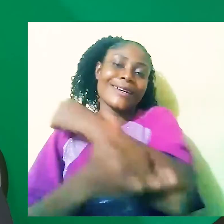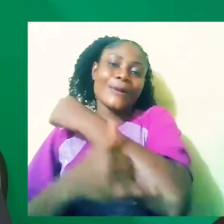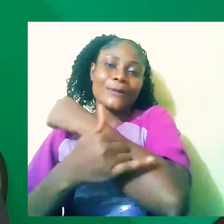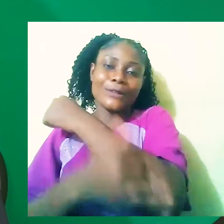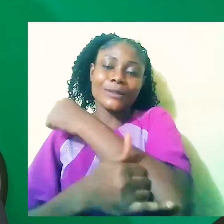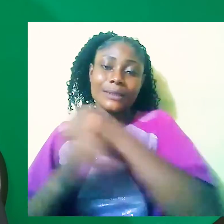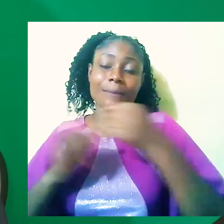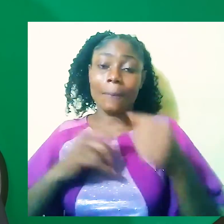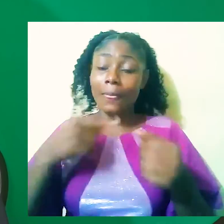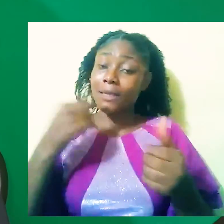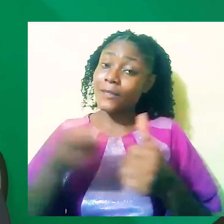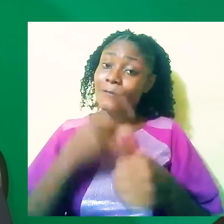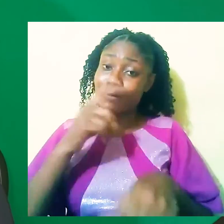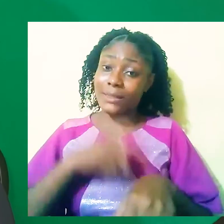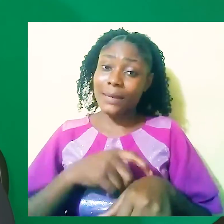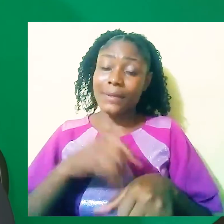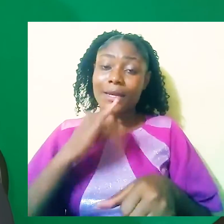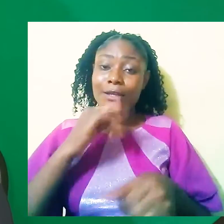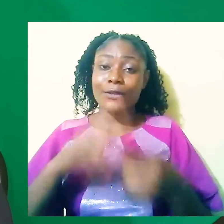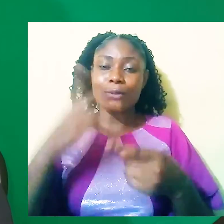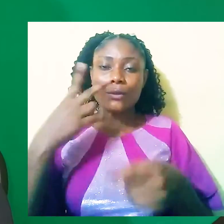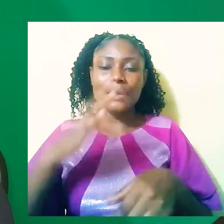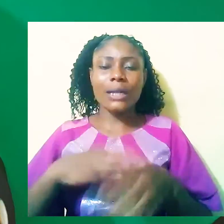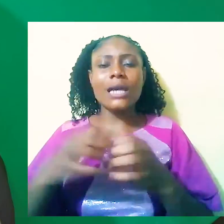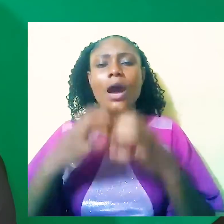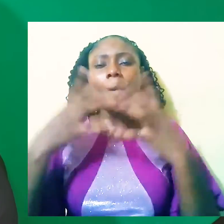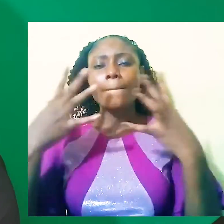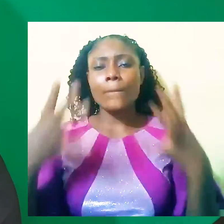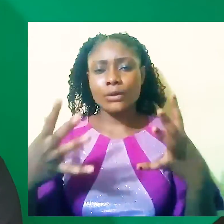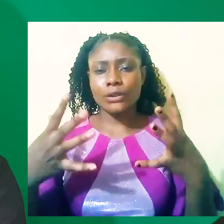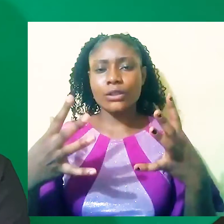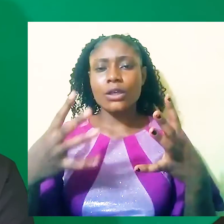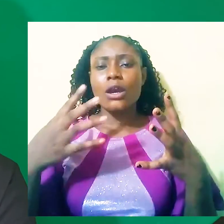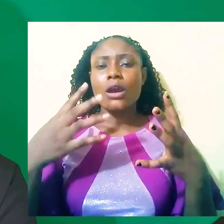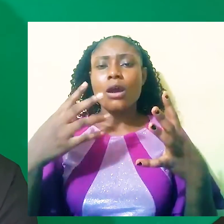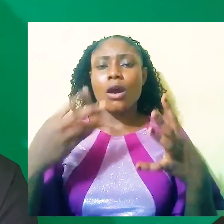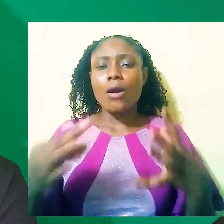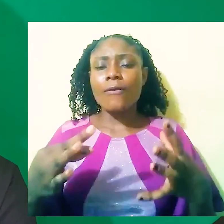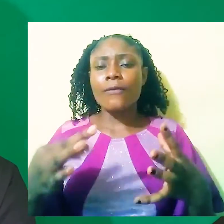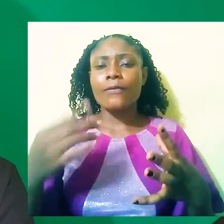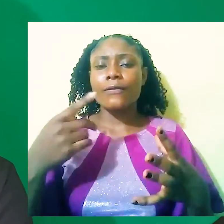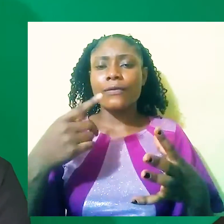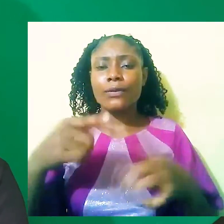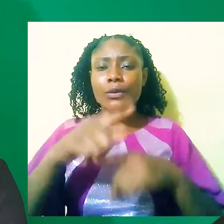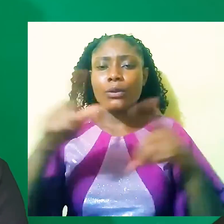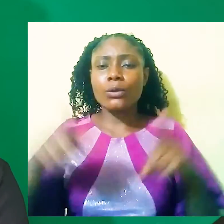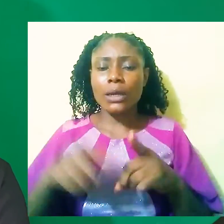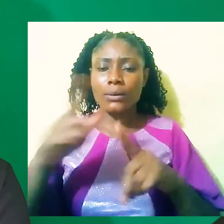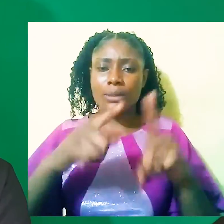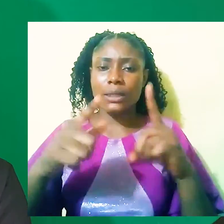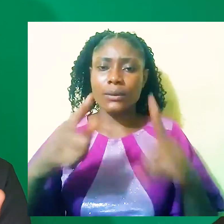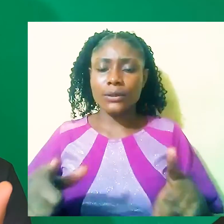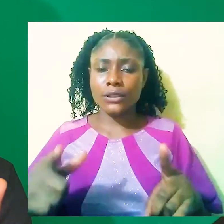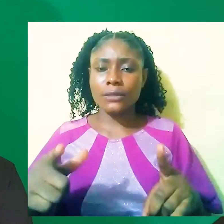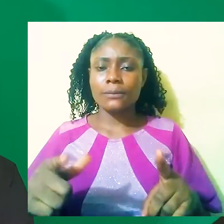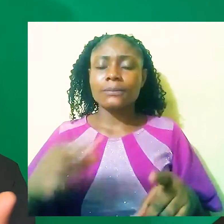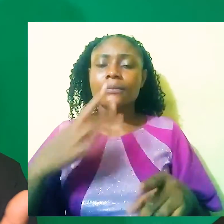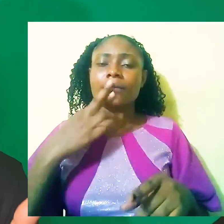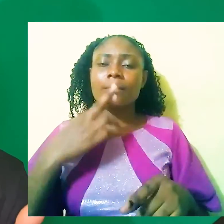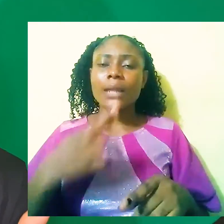my best to look at these other countries. And I say the focus is to look at how much